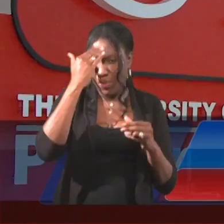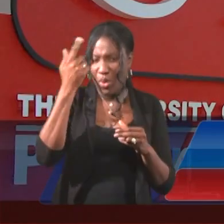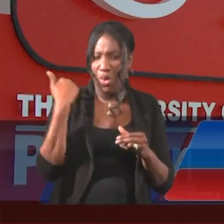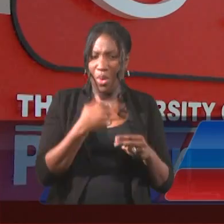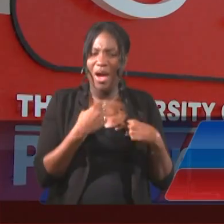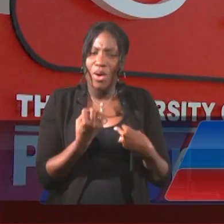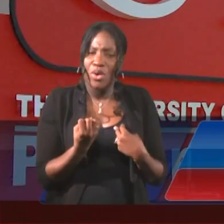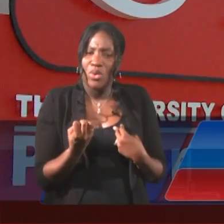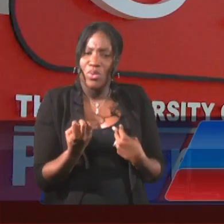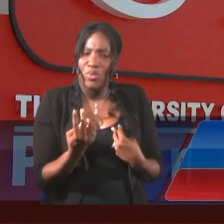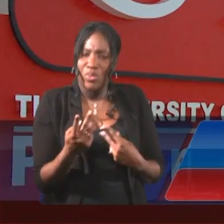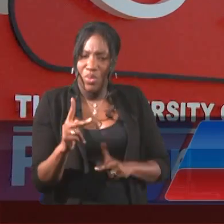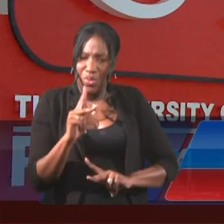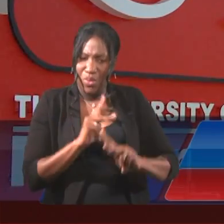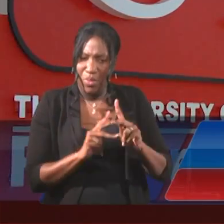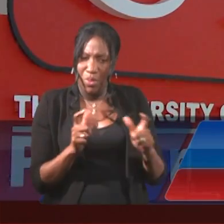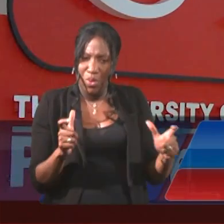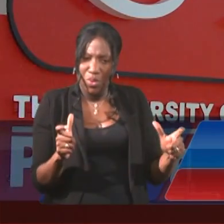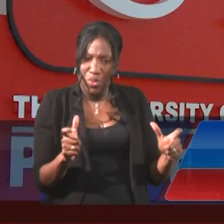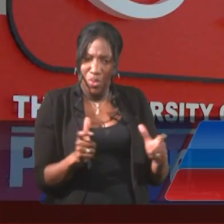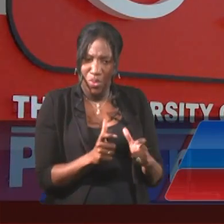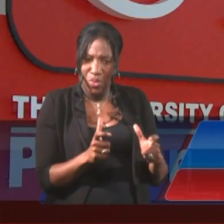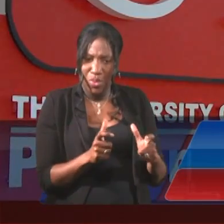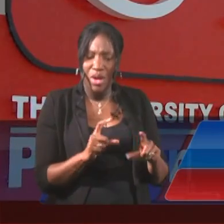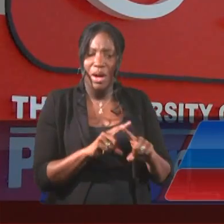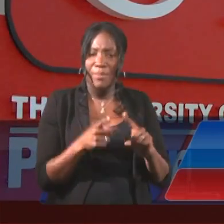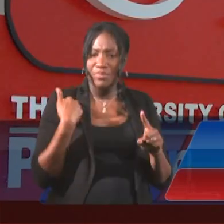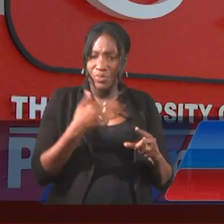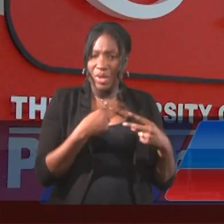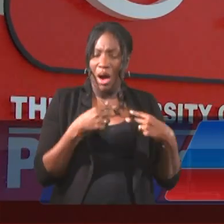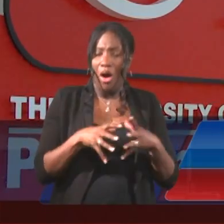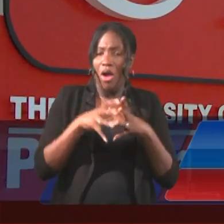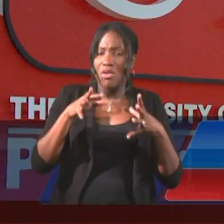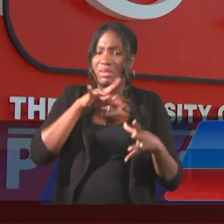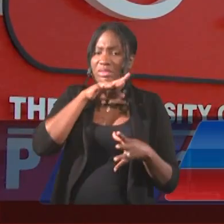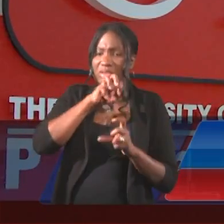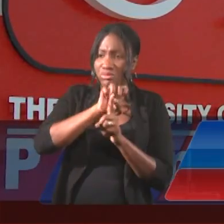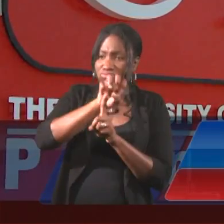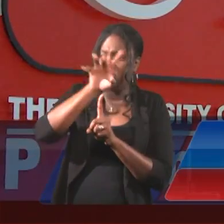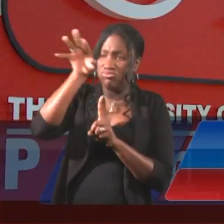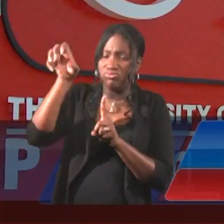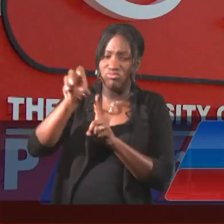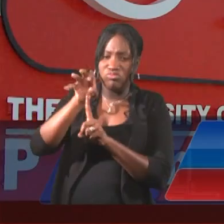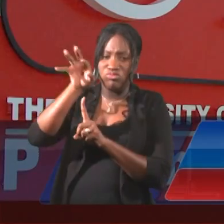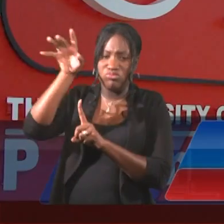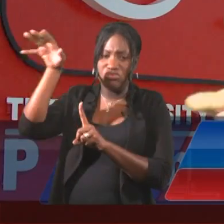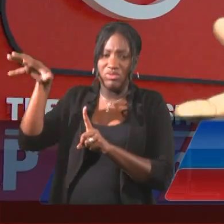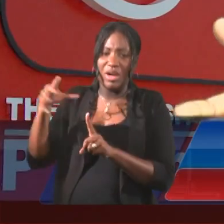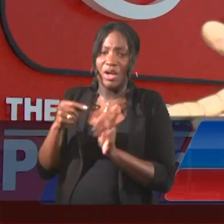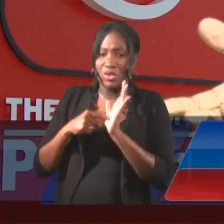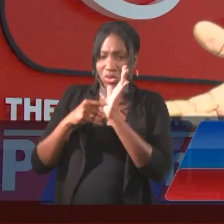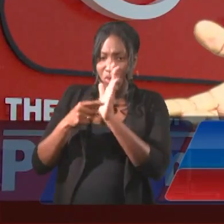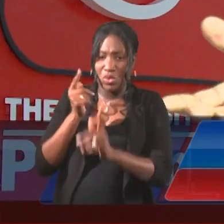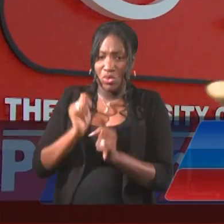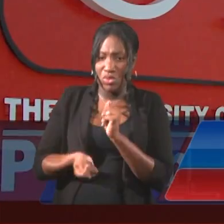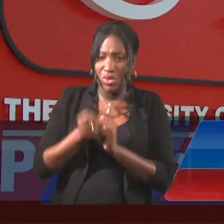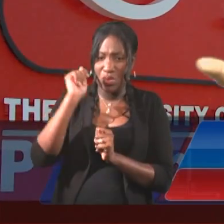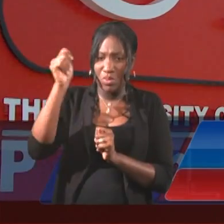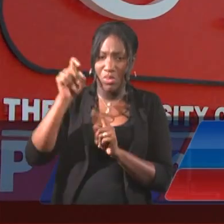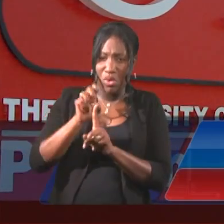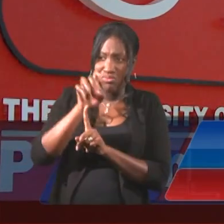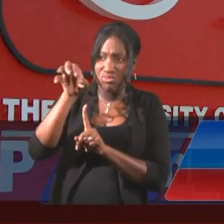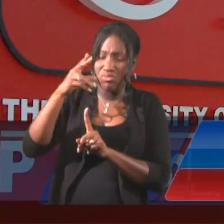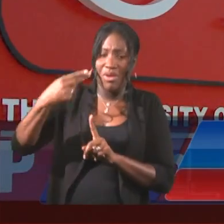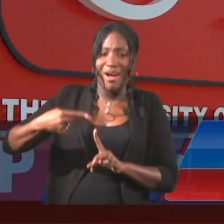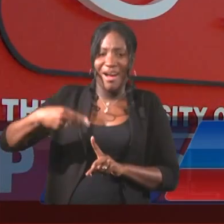small population, yet we generate a lot of CO2 emissions. The studies and inventories that we've worked on show that our emissions in Trinidad and Tobago are relatively high